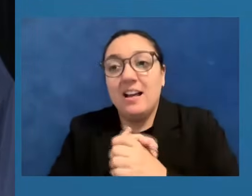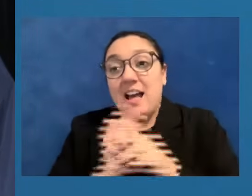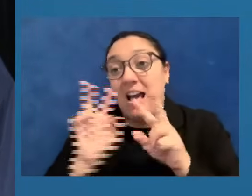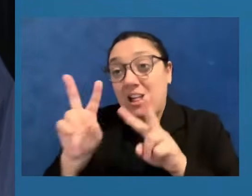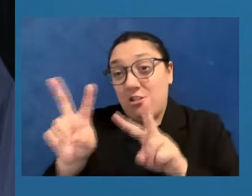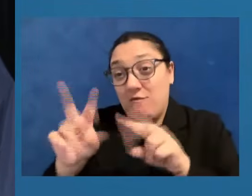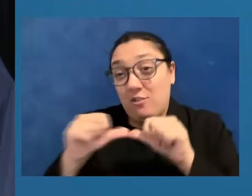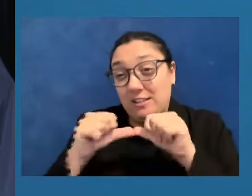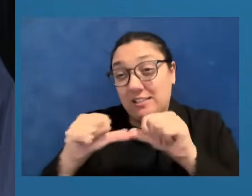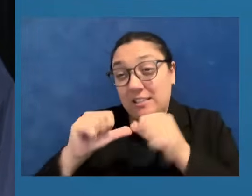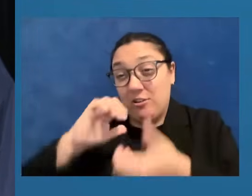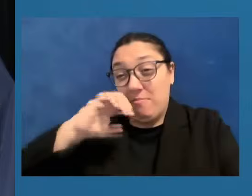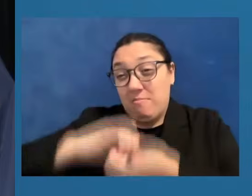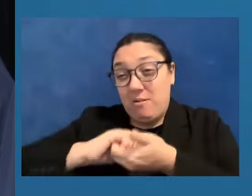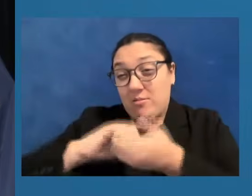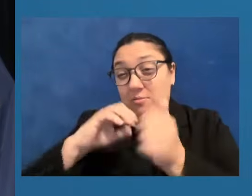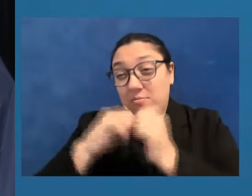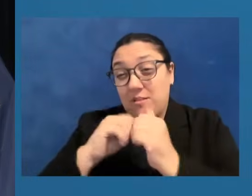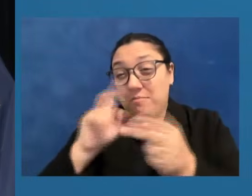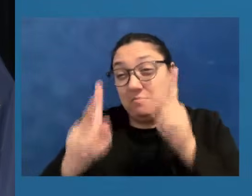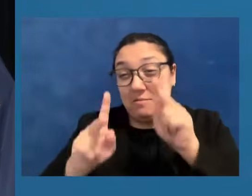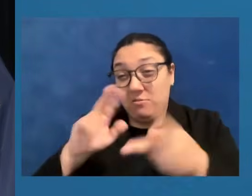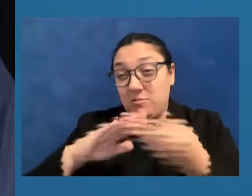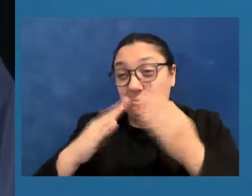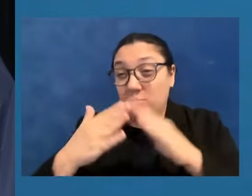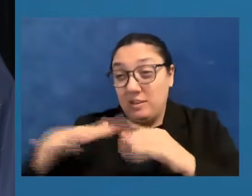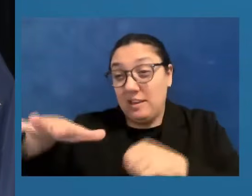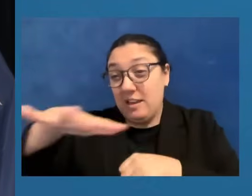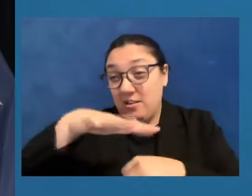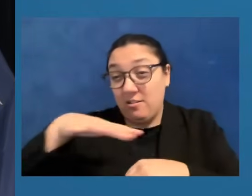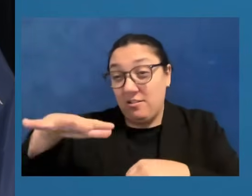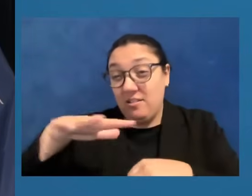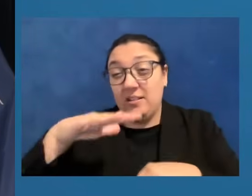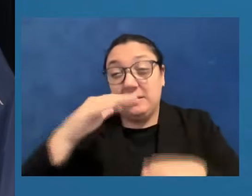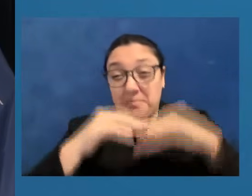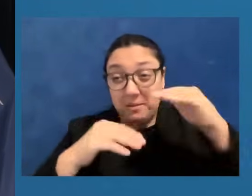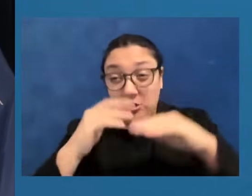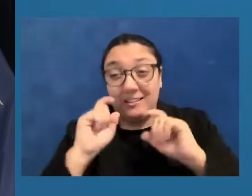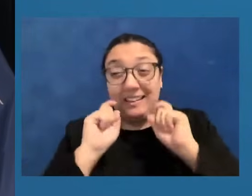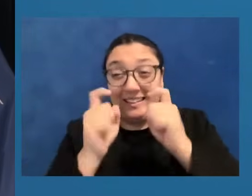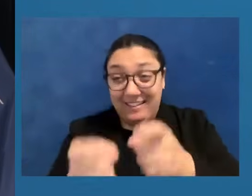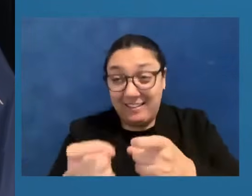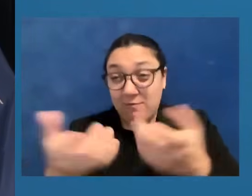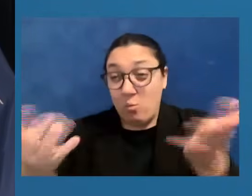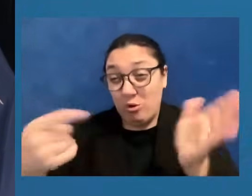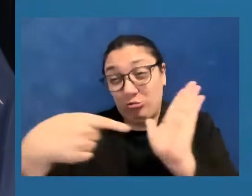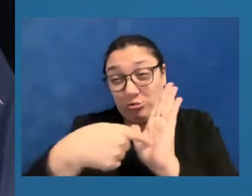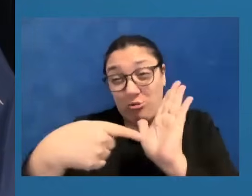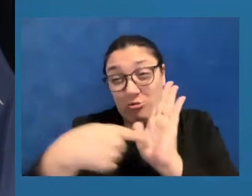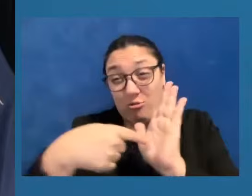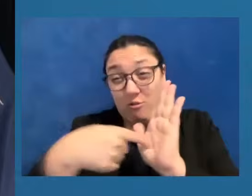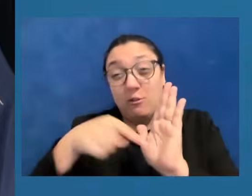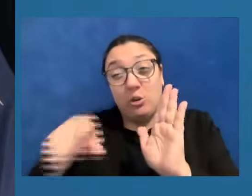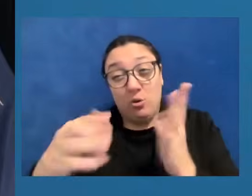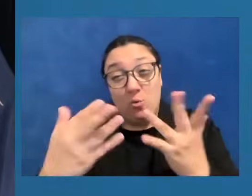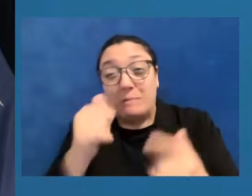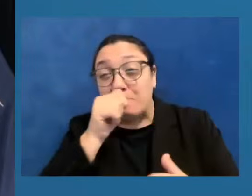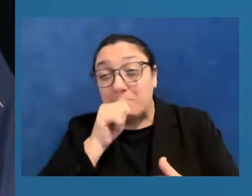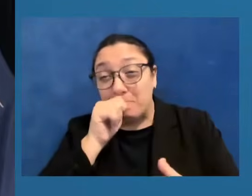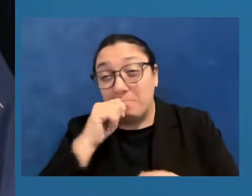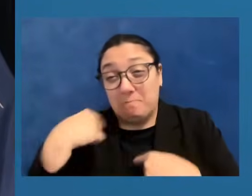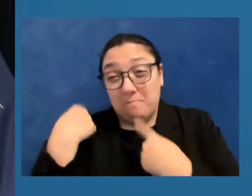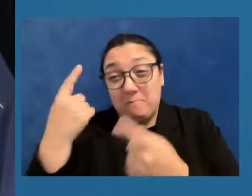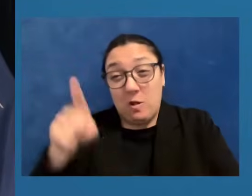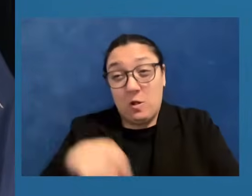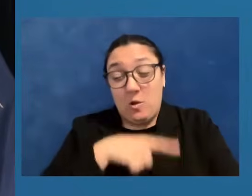with the leaders of this community to build and give you what you deserve and have waited for a long time. So with that, let me welcome